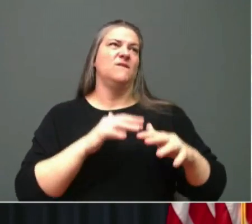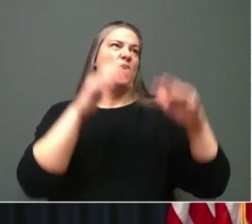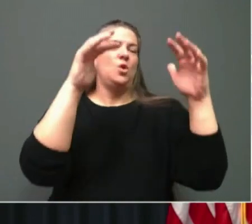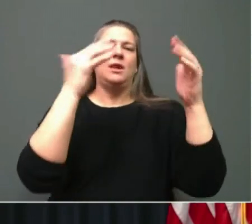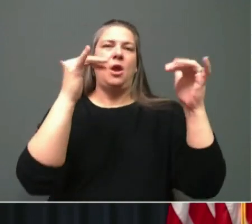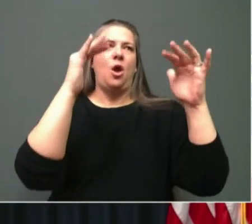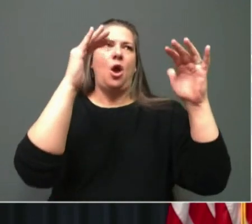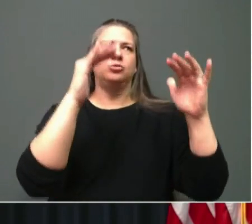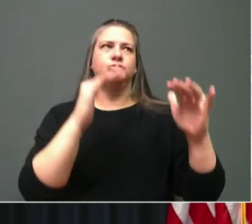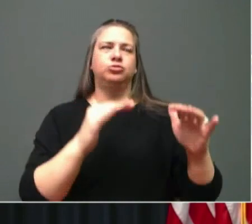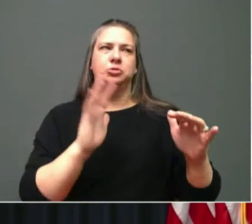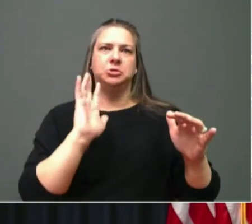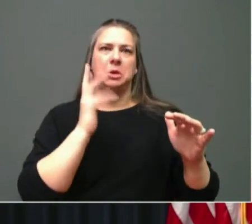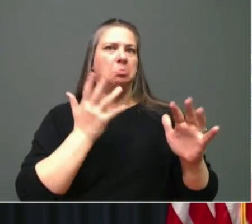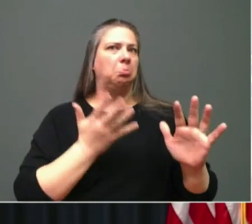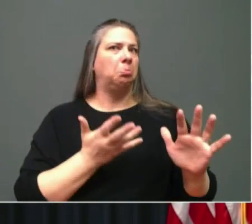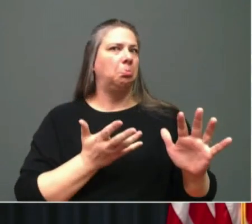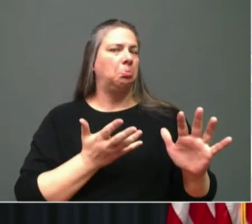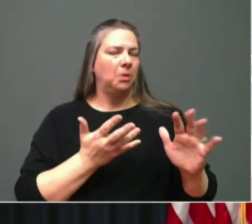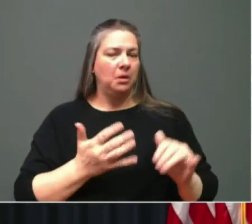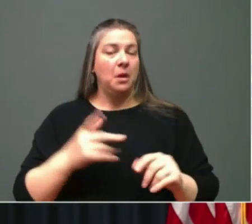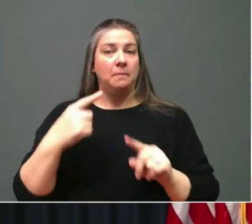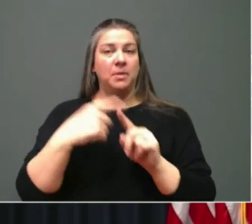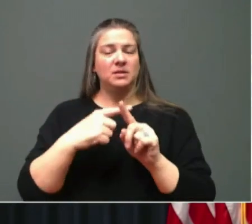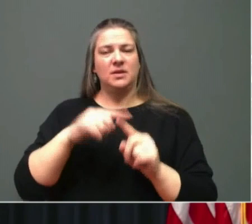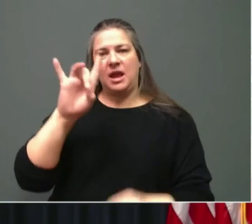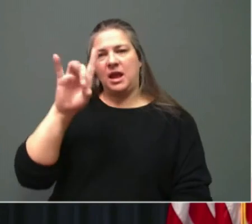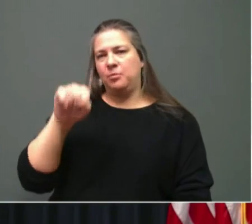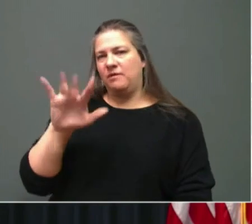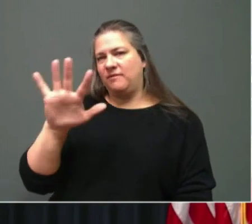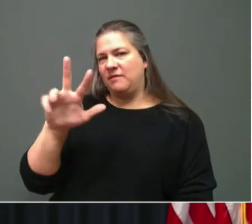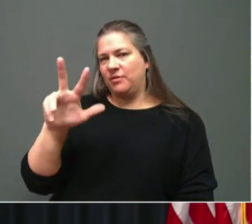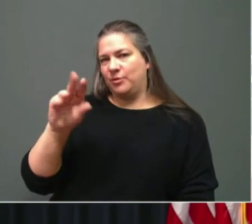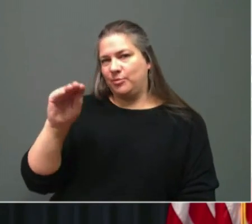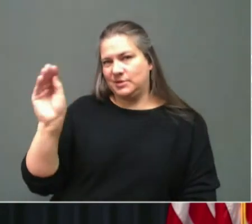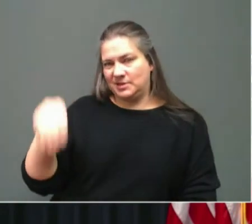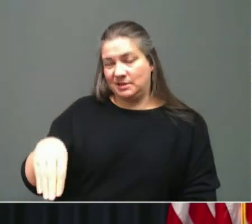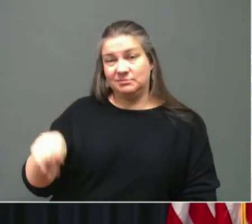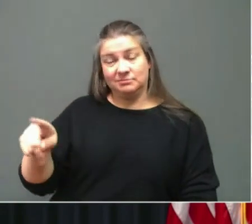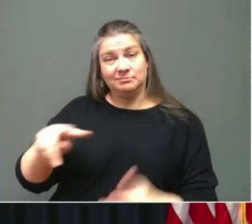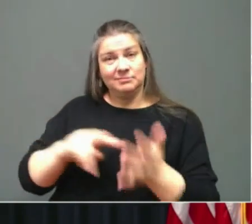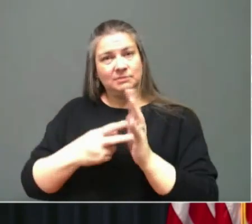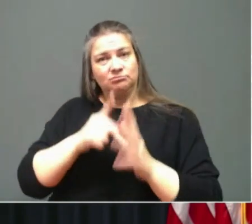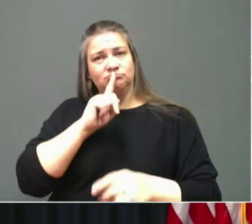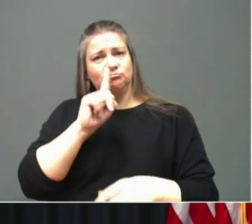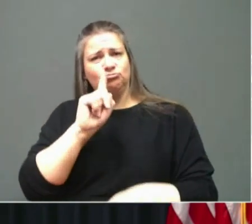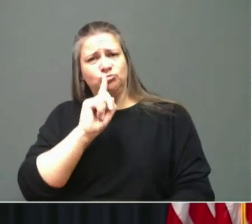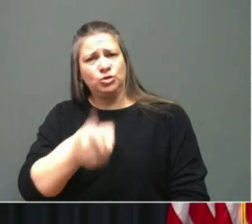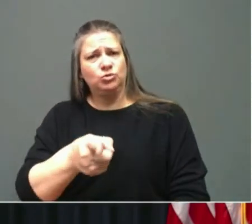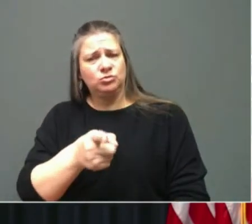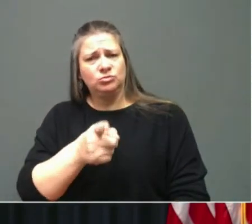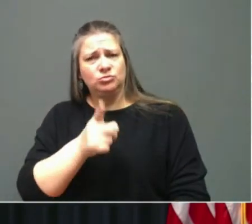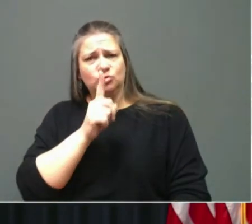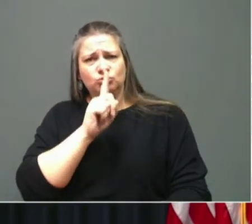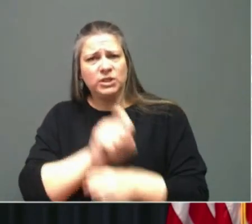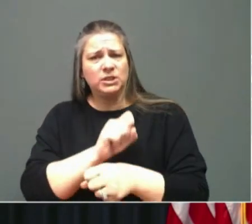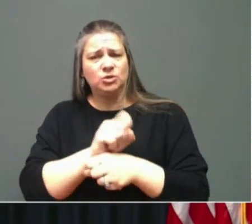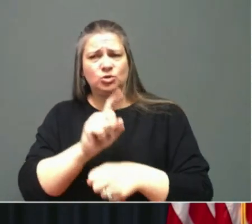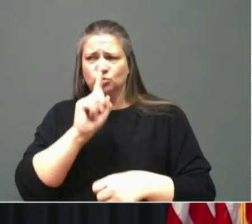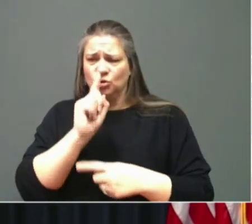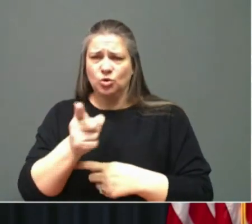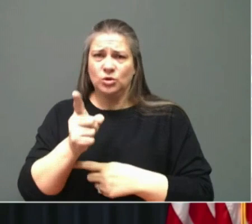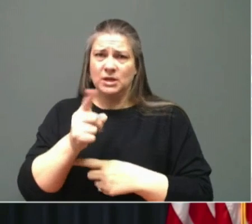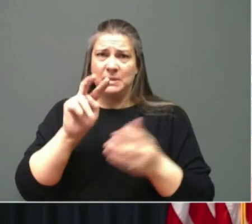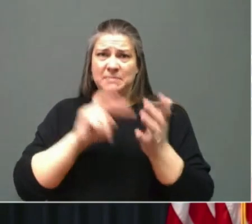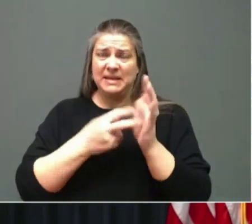rate down again to 8.53%. Shows you that this is real. It's not just a result of how many tests there